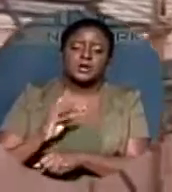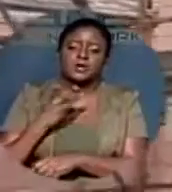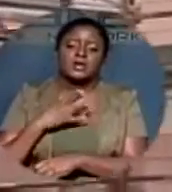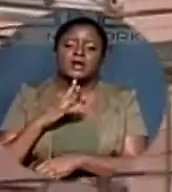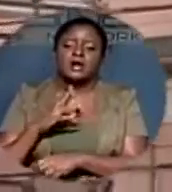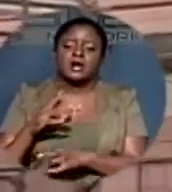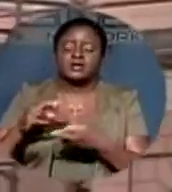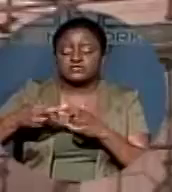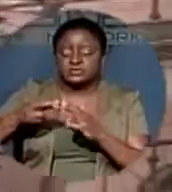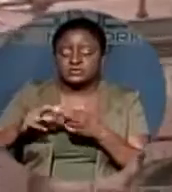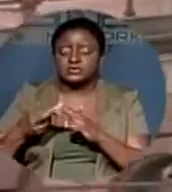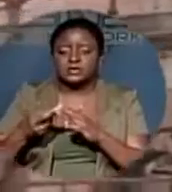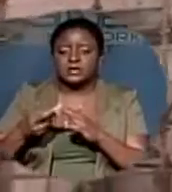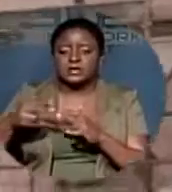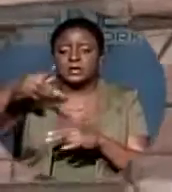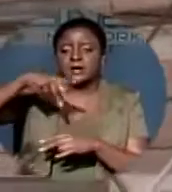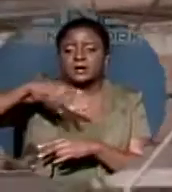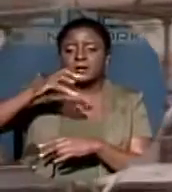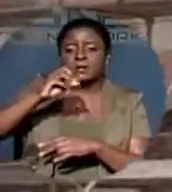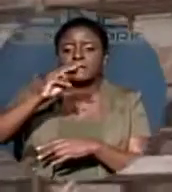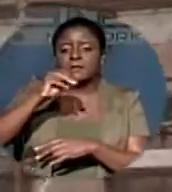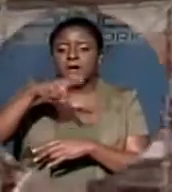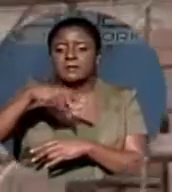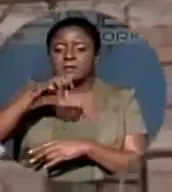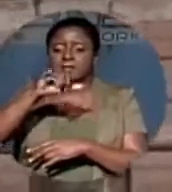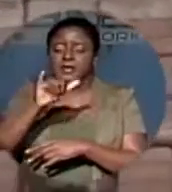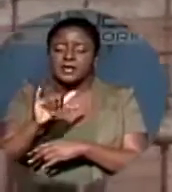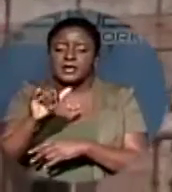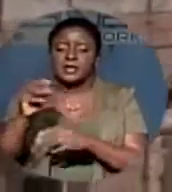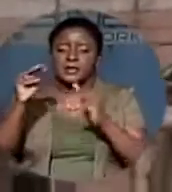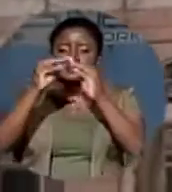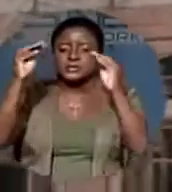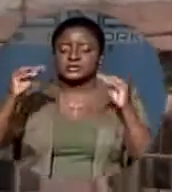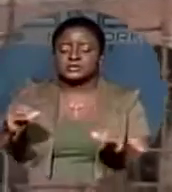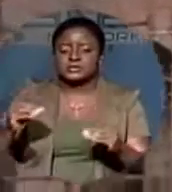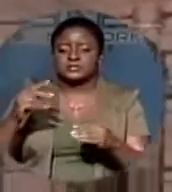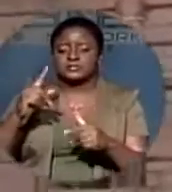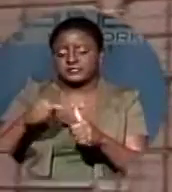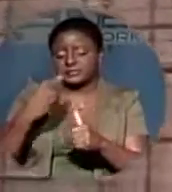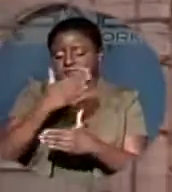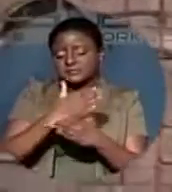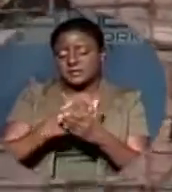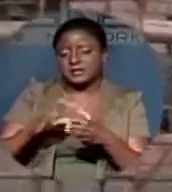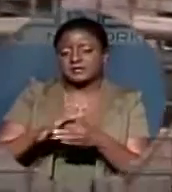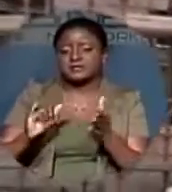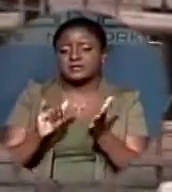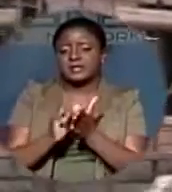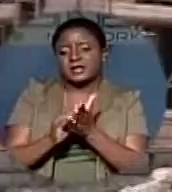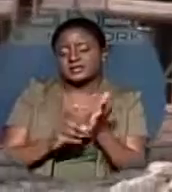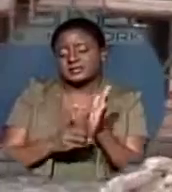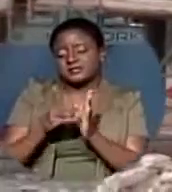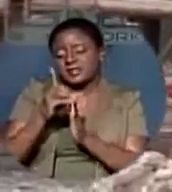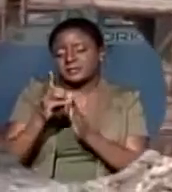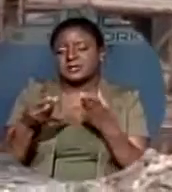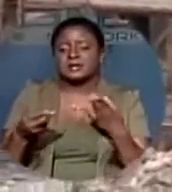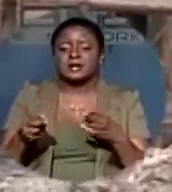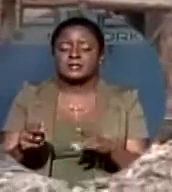Pompeii Museum. We had the first phase of that development going on. There's a private